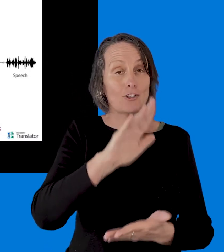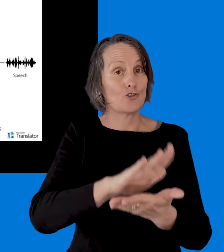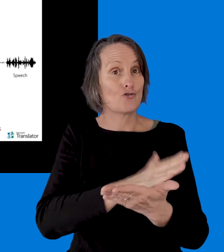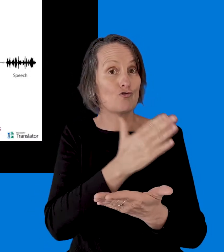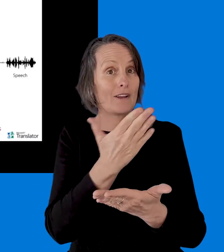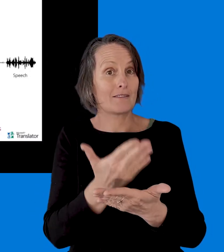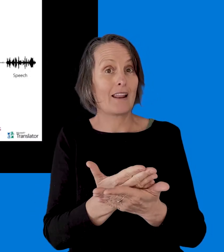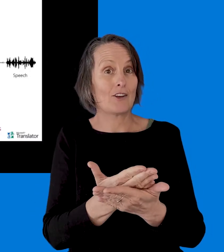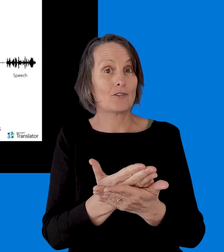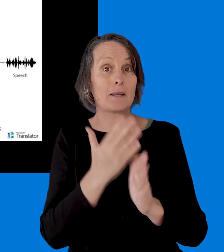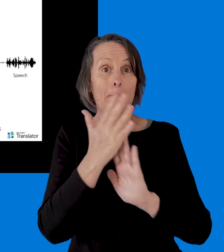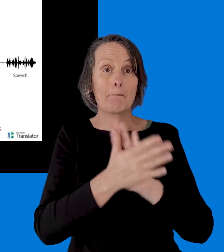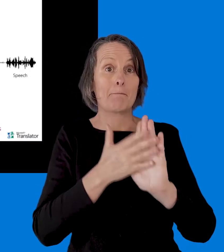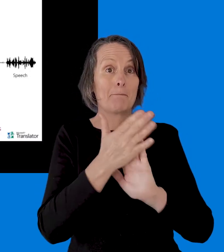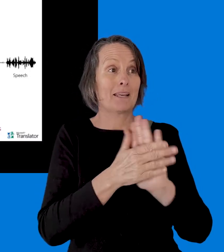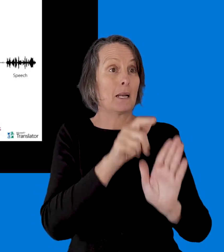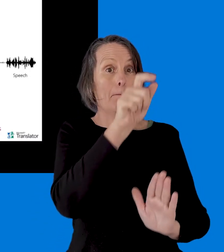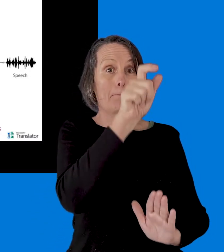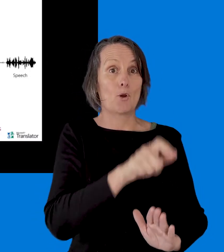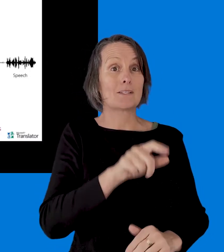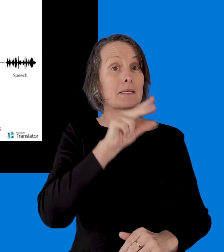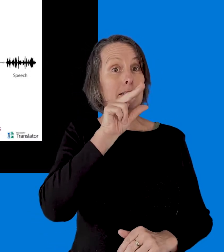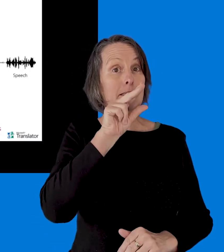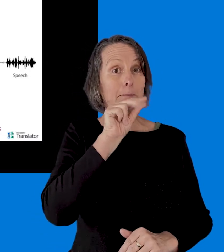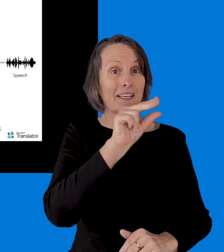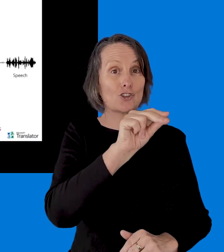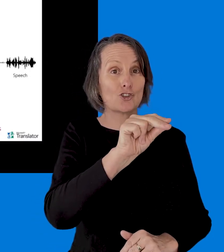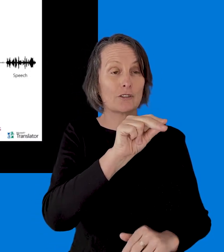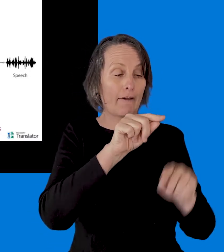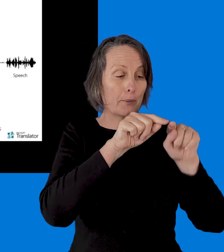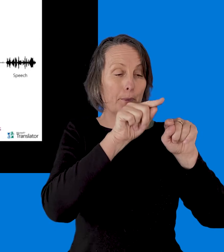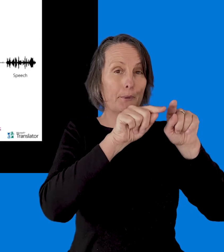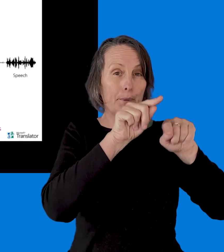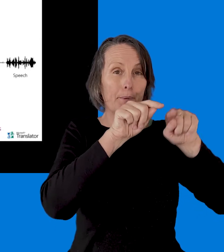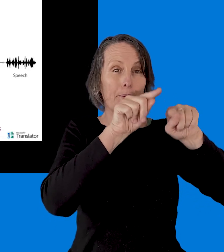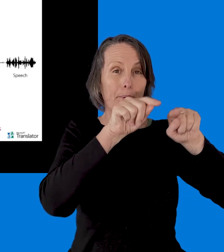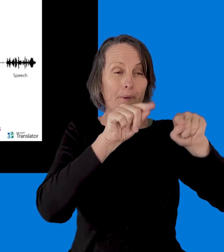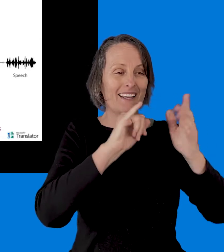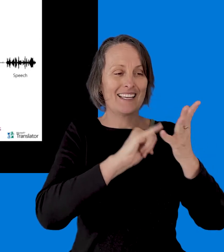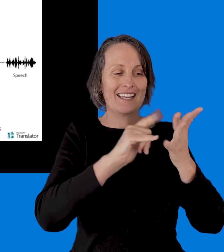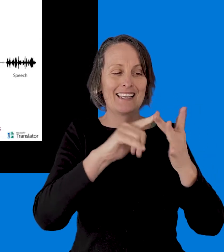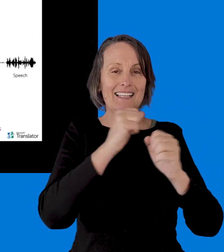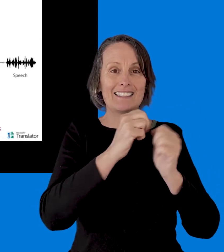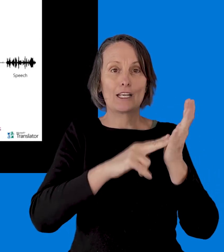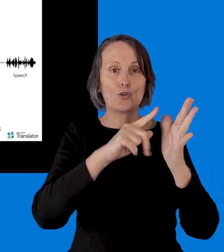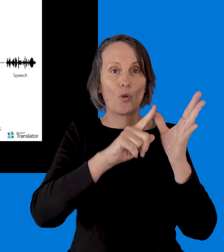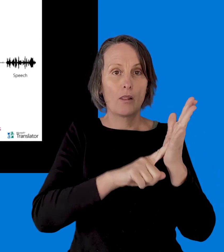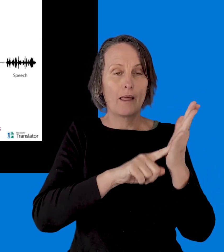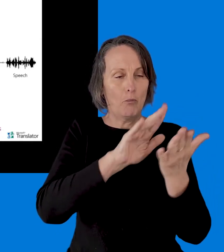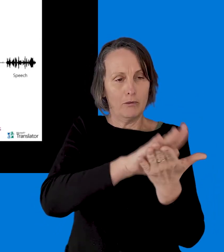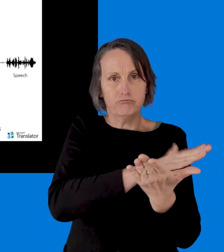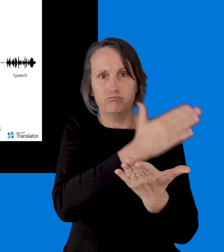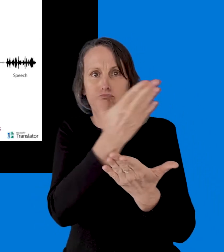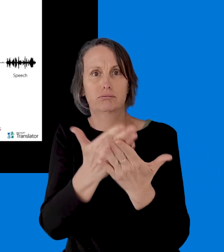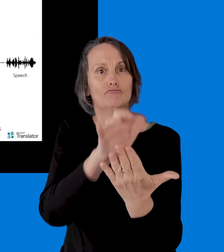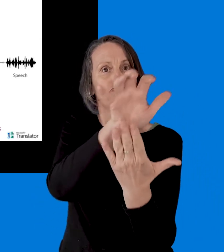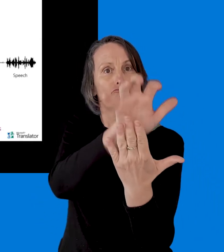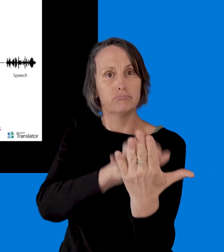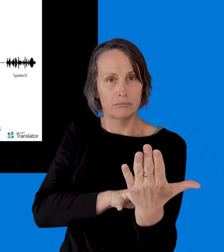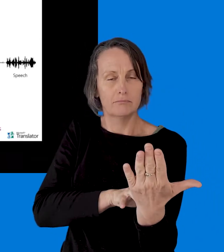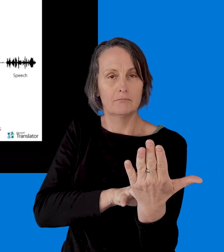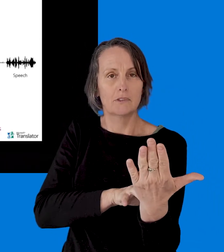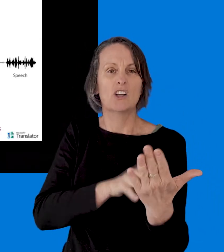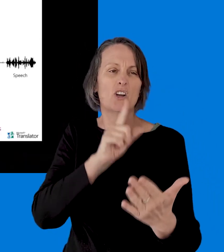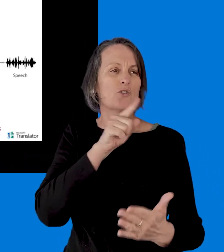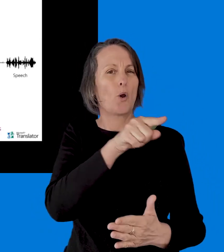translation more or less takes the speech signal, so like what I'm doing right now, and generating transcripts from that signal.